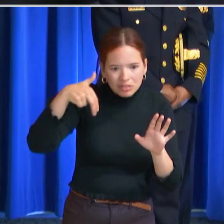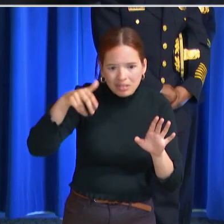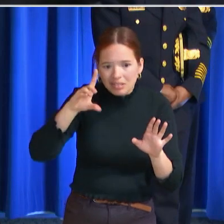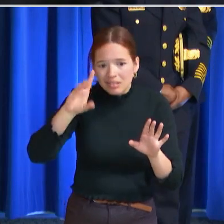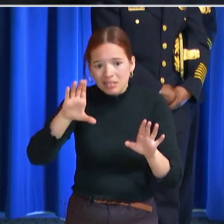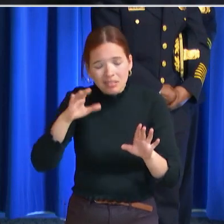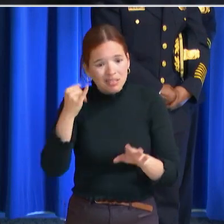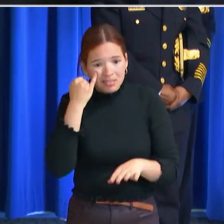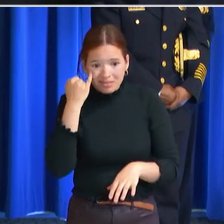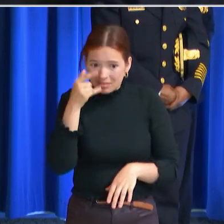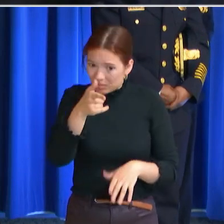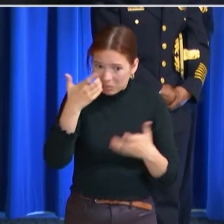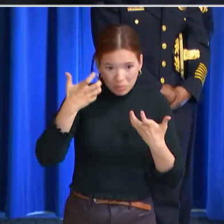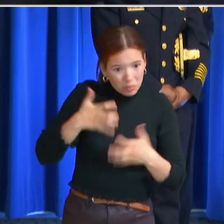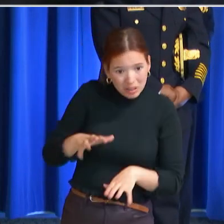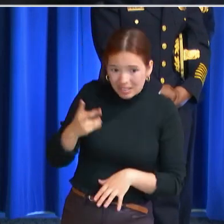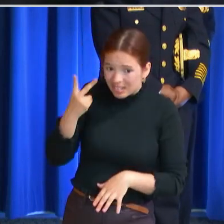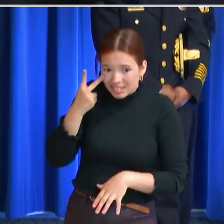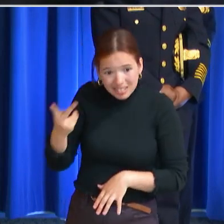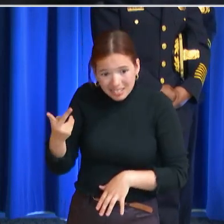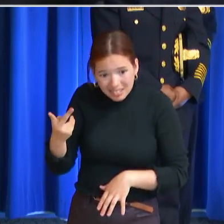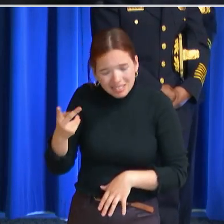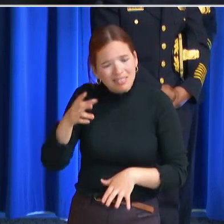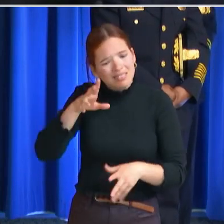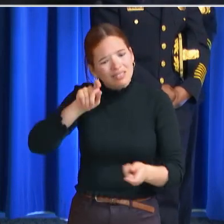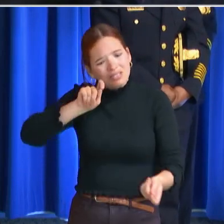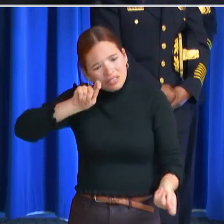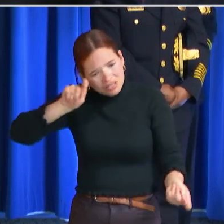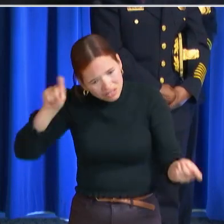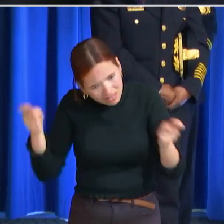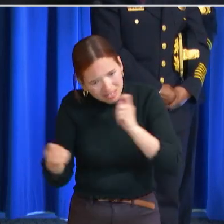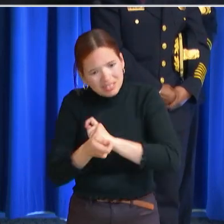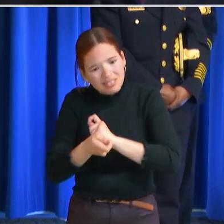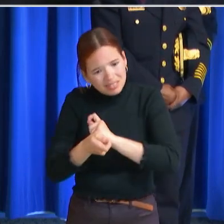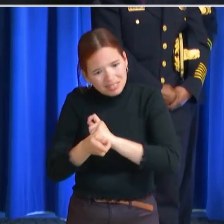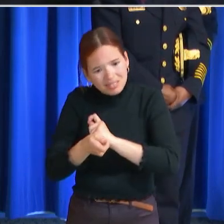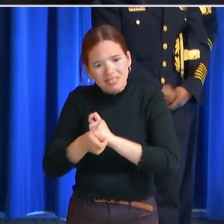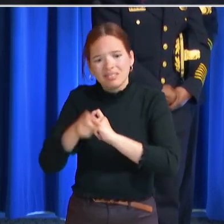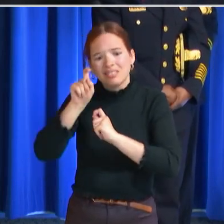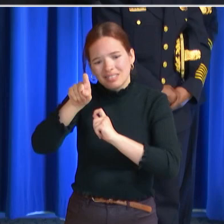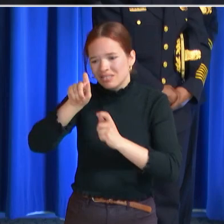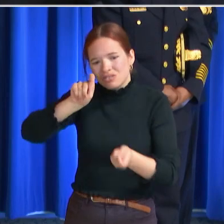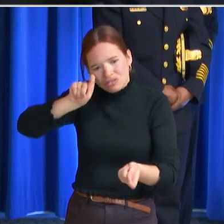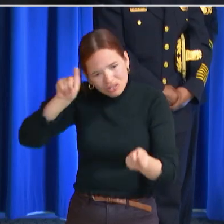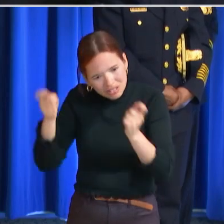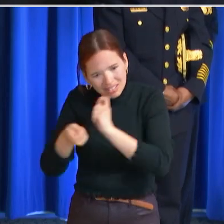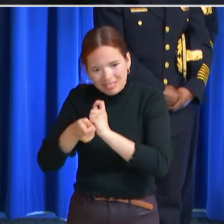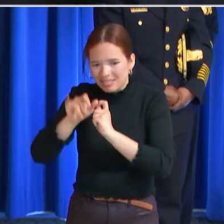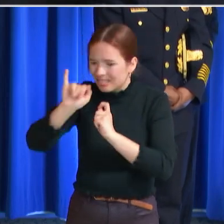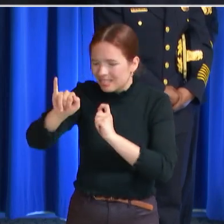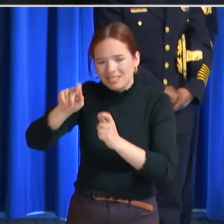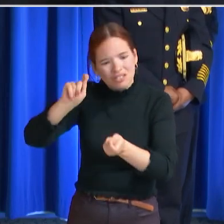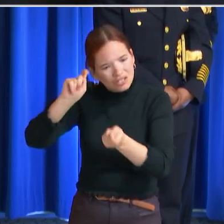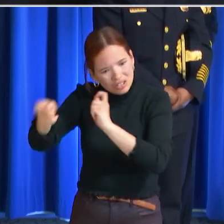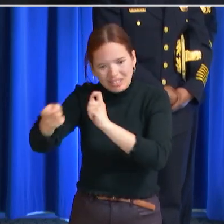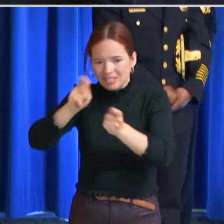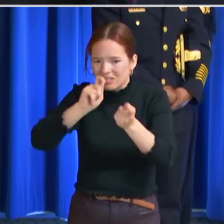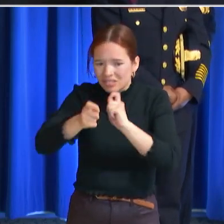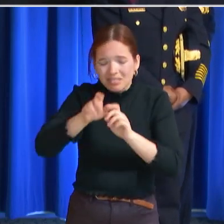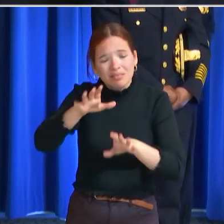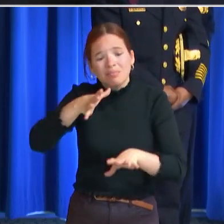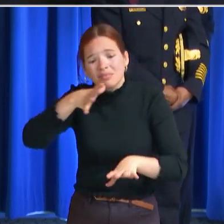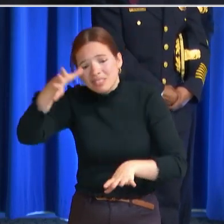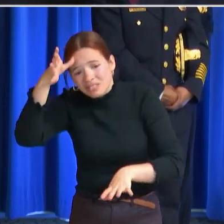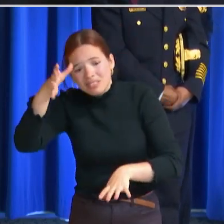that, what changes within the ecosystem need to happen so that we ensure that that's not your mother, your father, your sister,